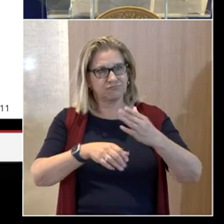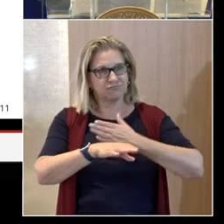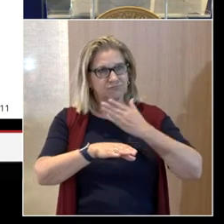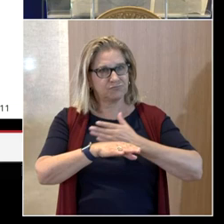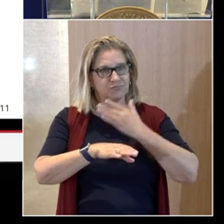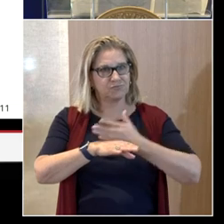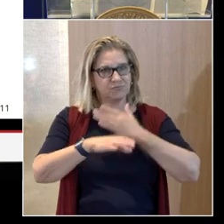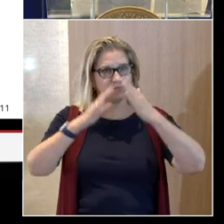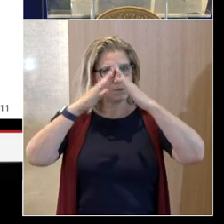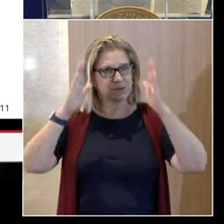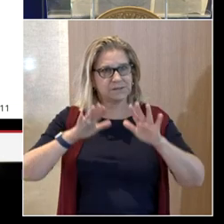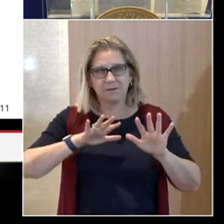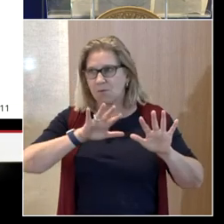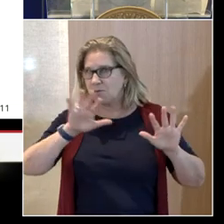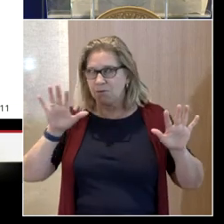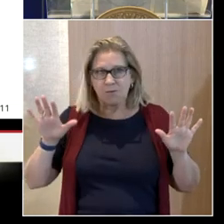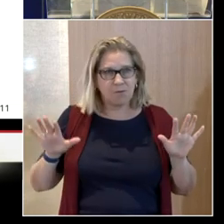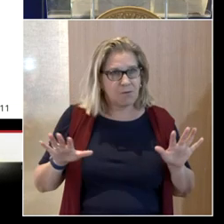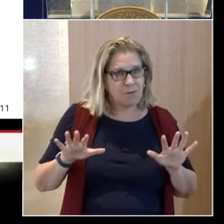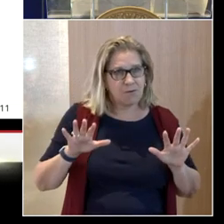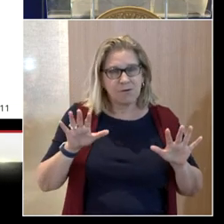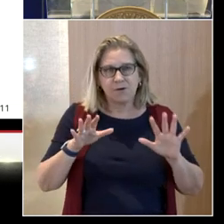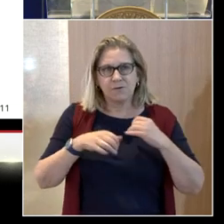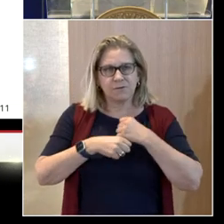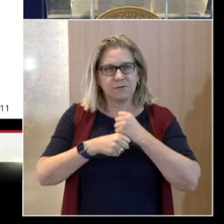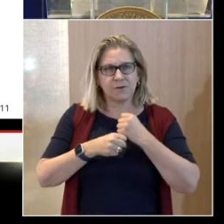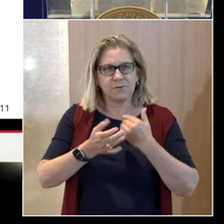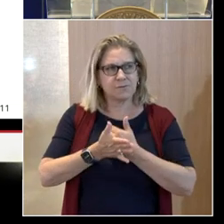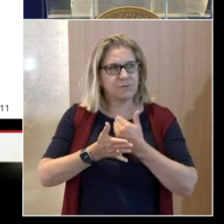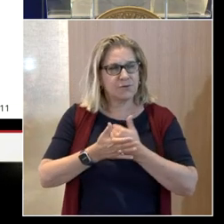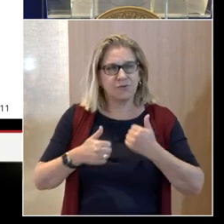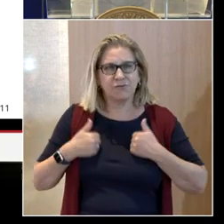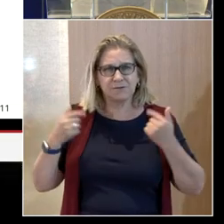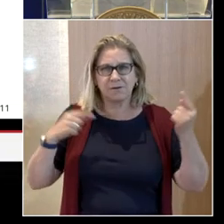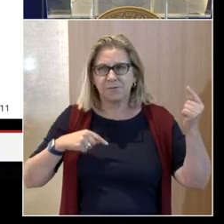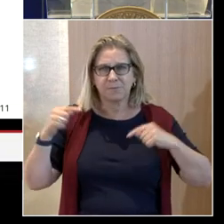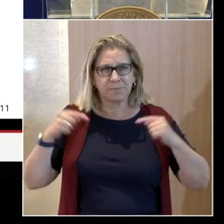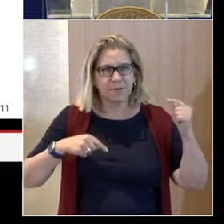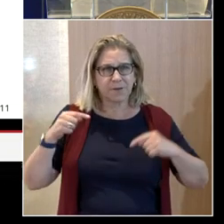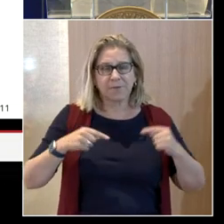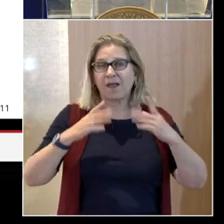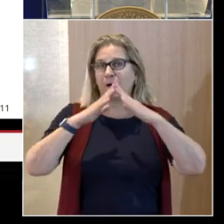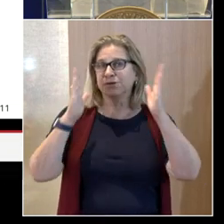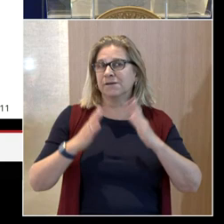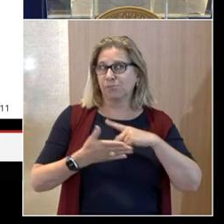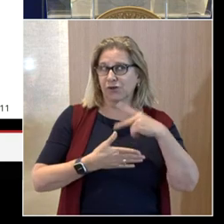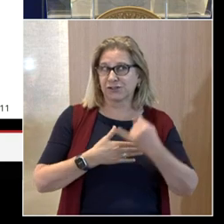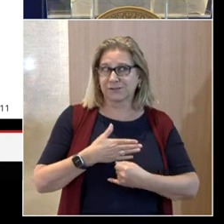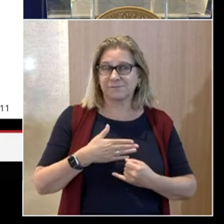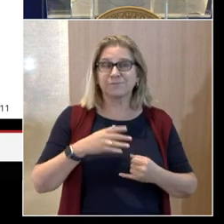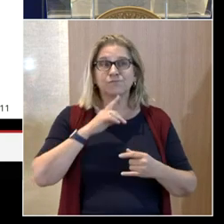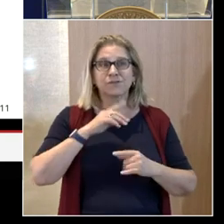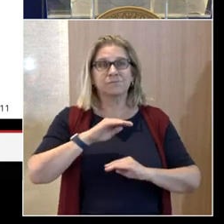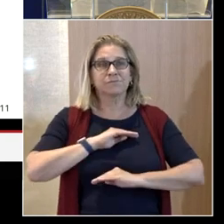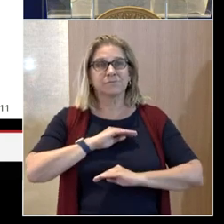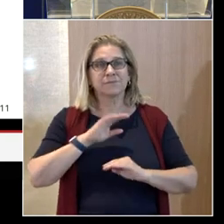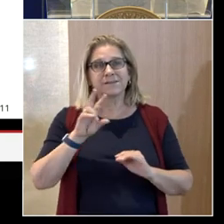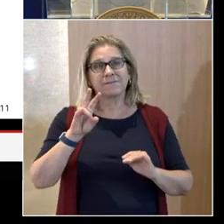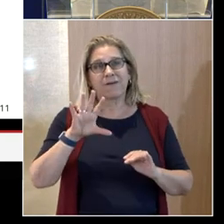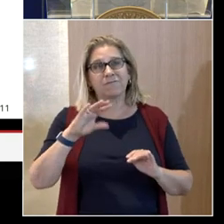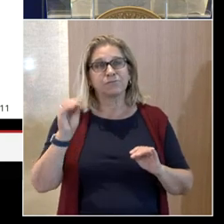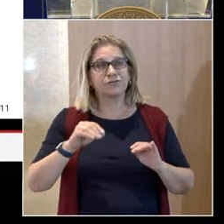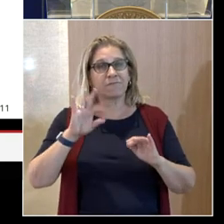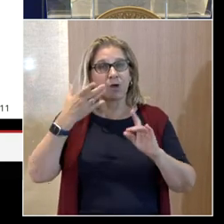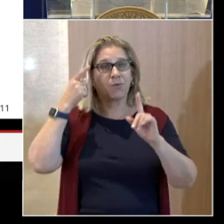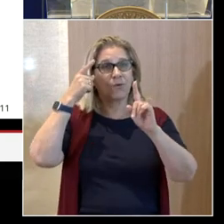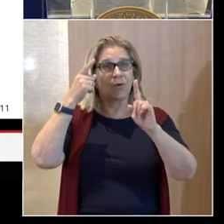residential projects and get us 90% of our way to the goal of adding 15,000 new residents